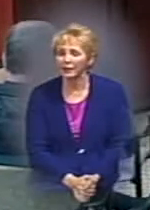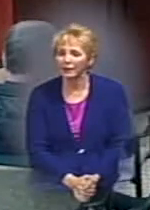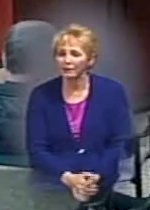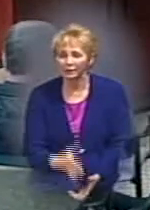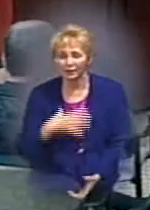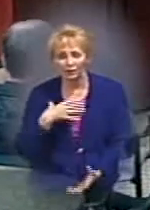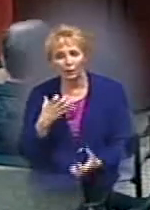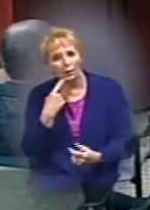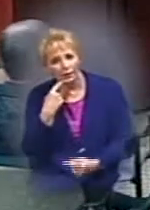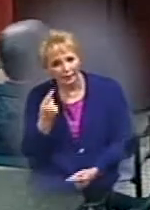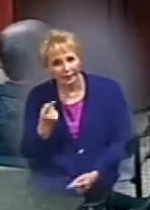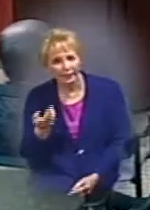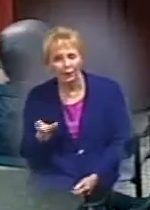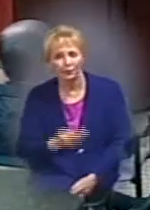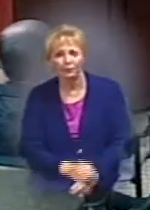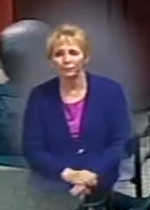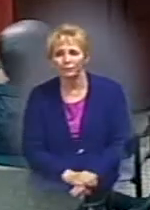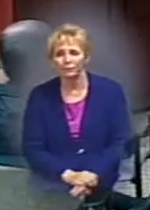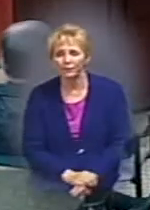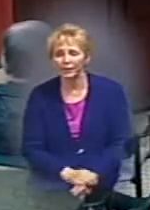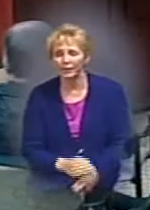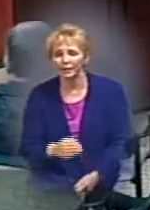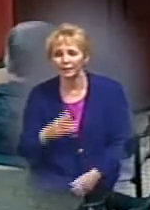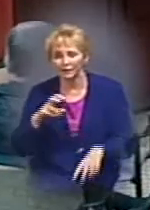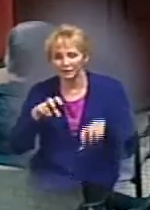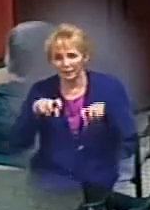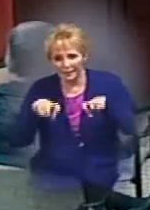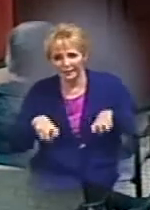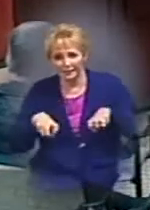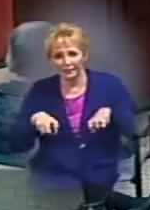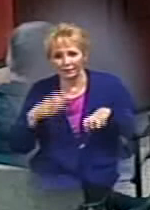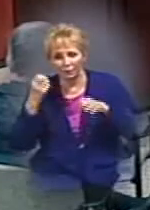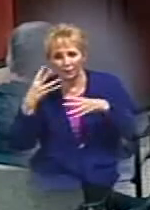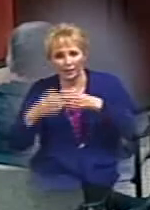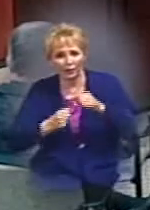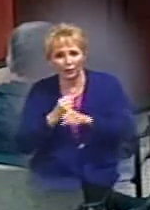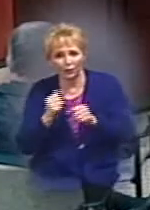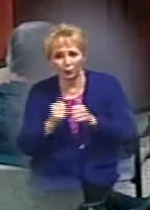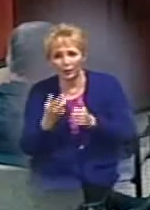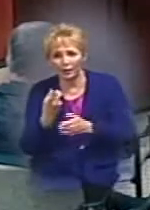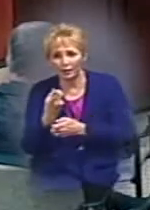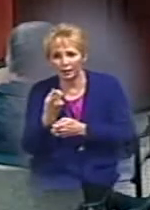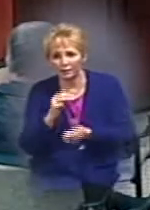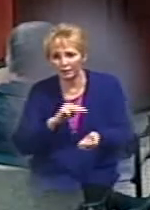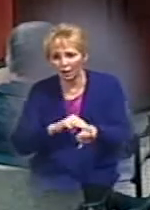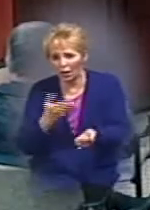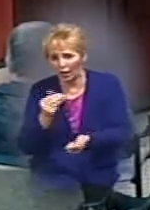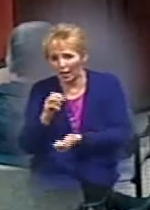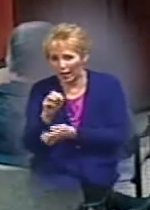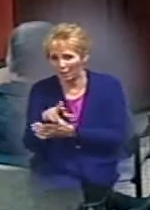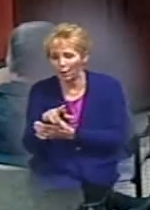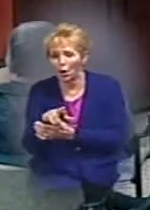tell you that sitting with Dr. Hamer all these years, and